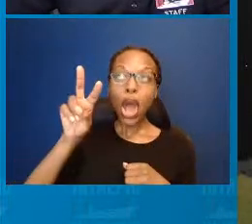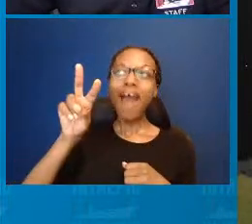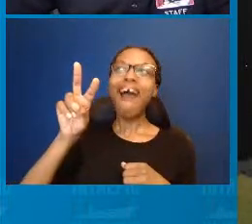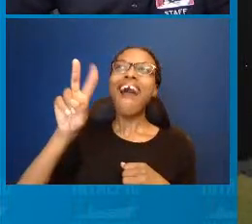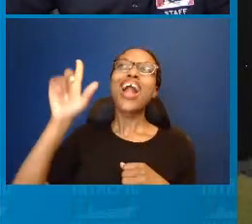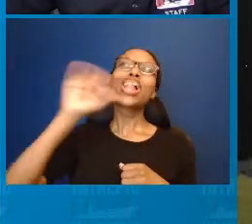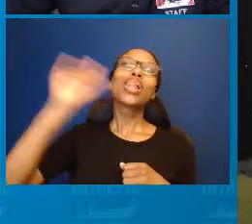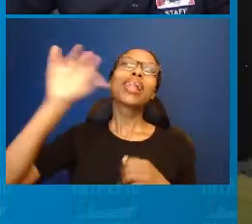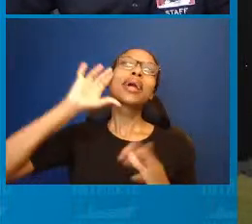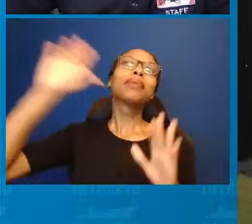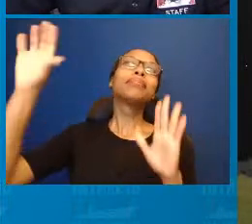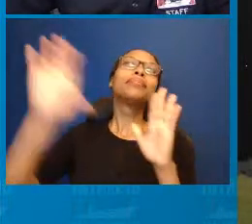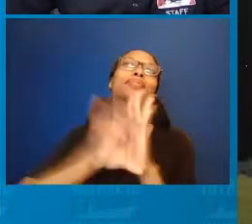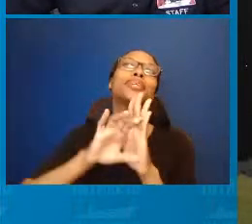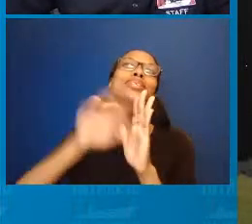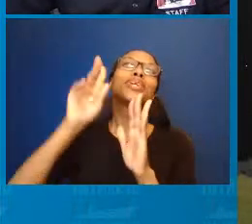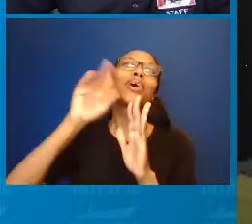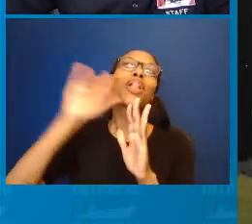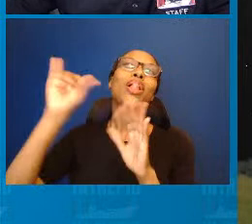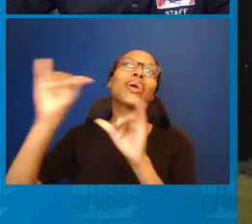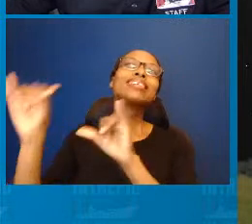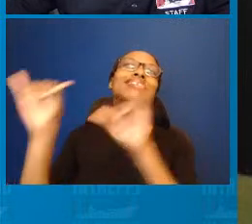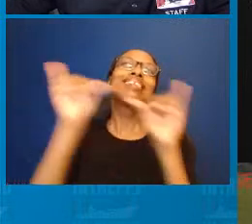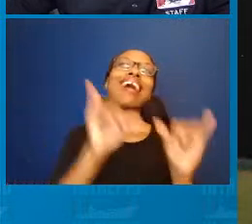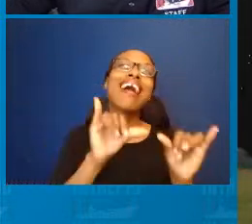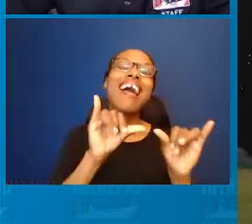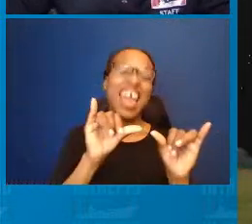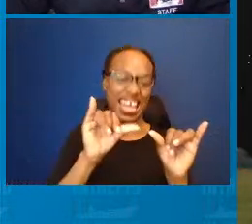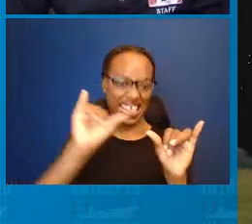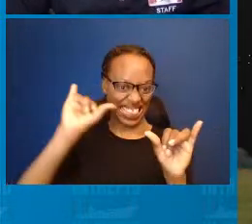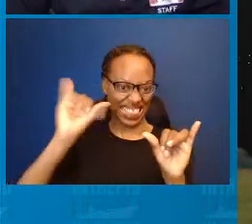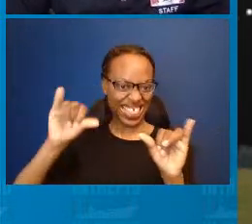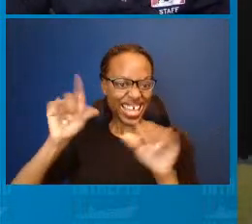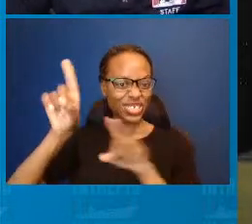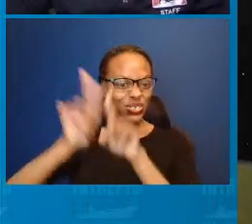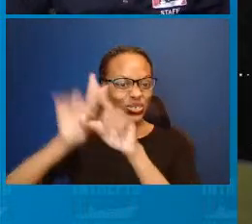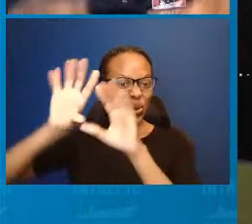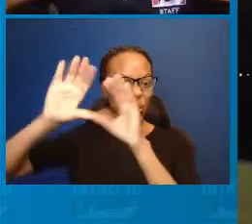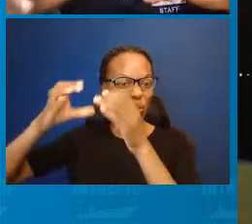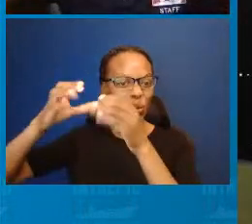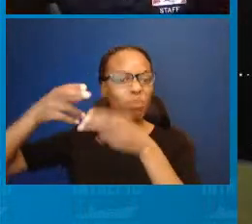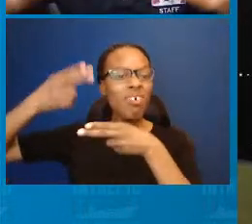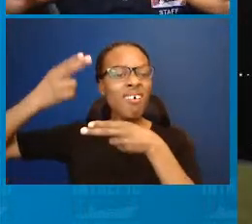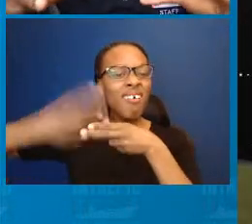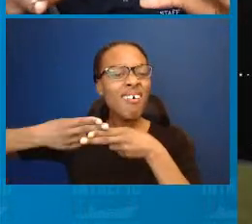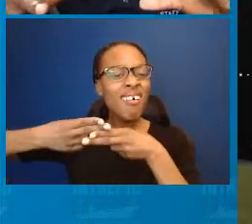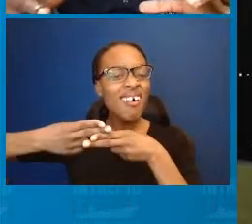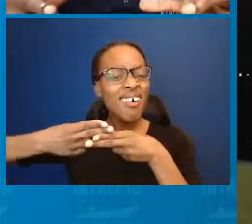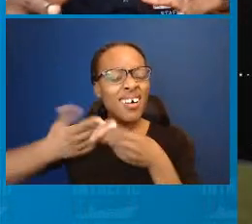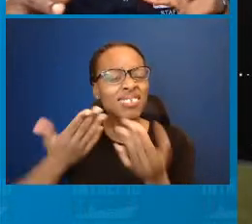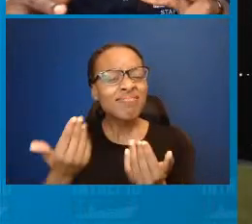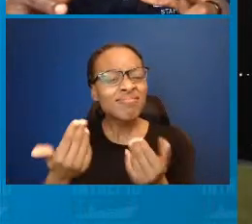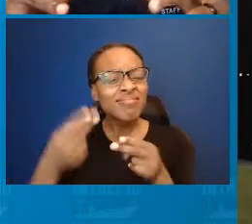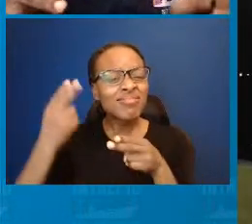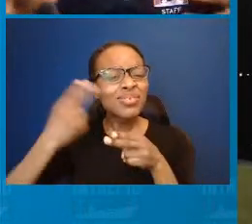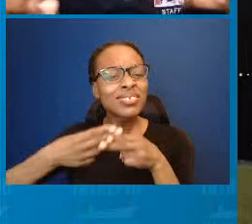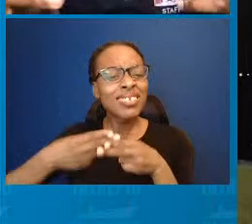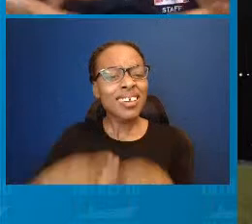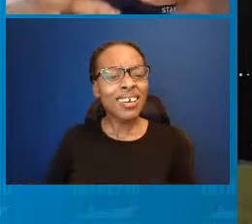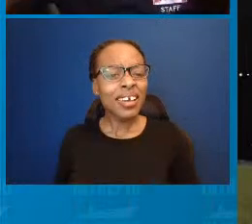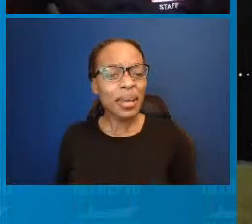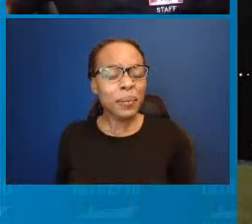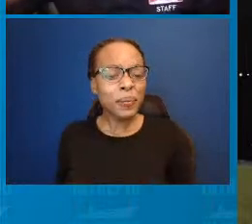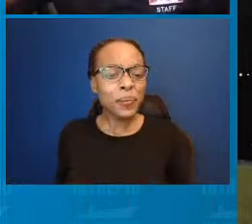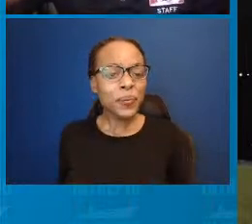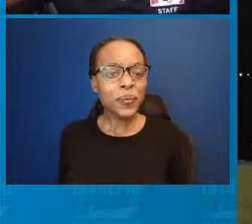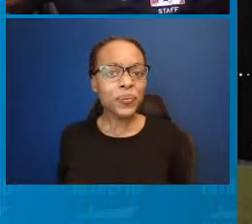night sky. What do we call those? Does anyone know what we call those collection of stars? Well,